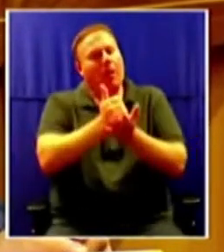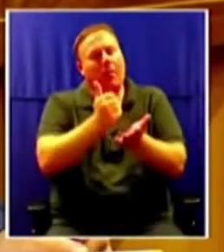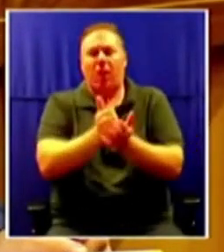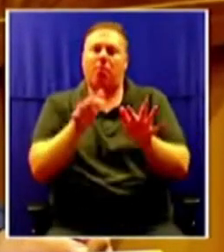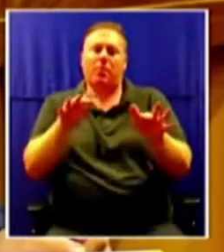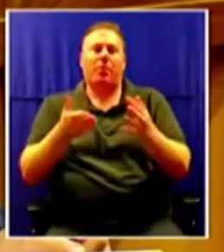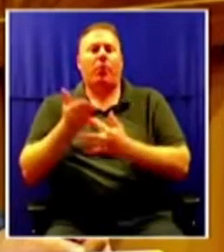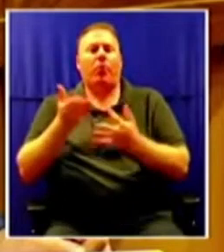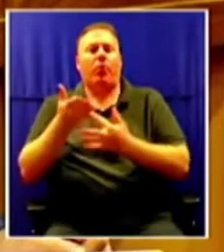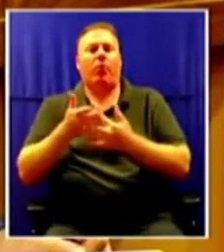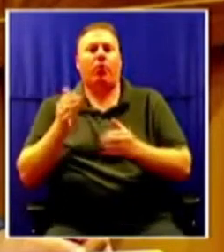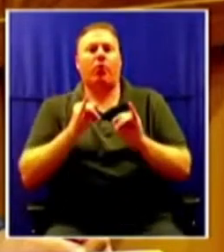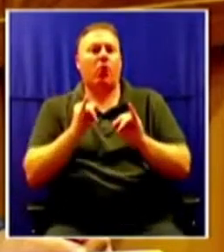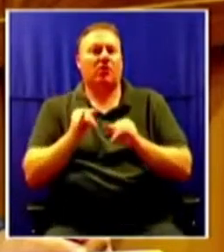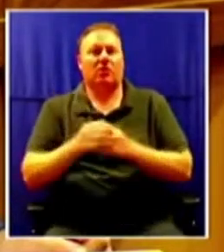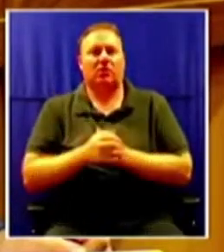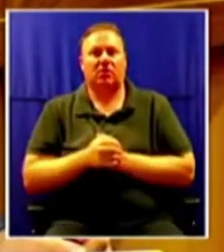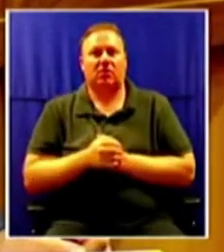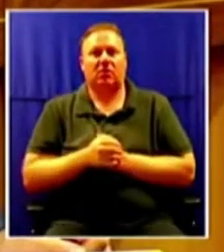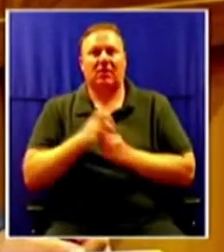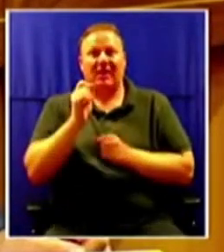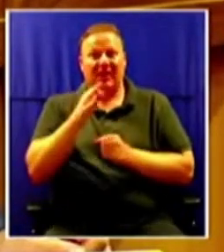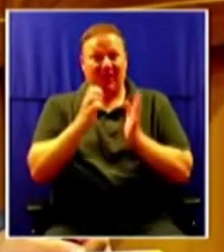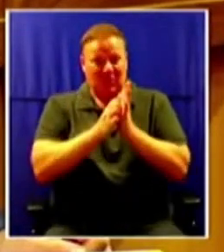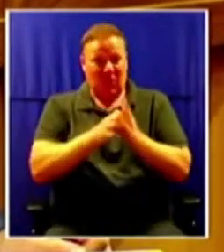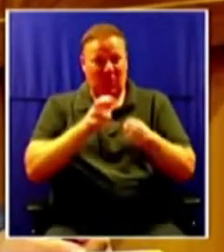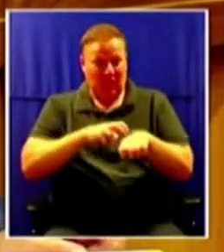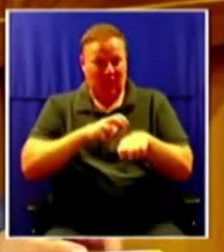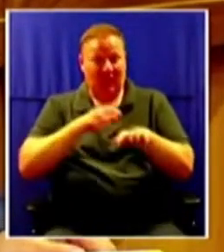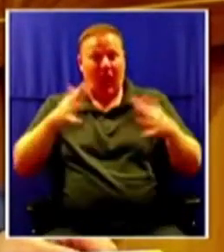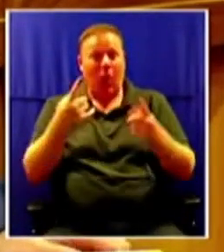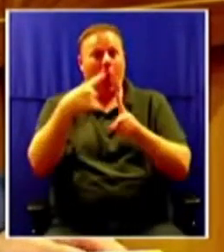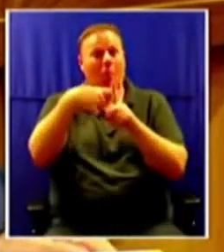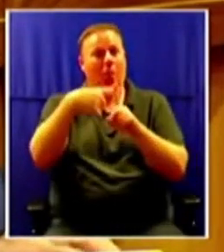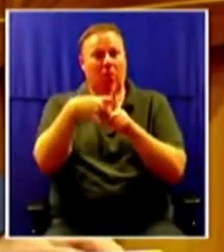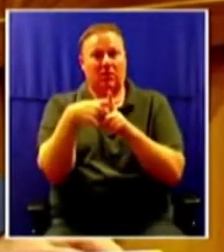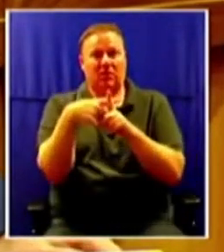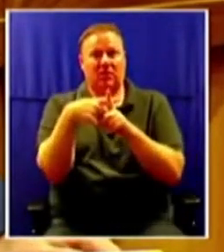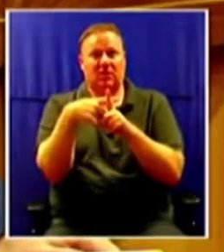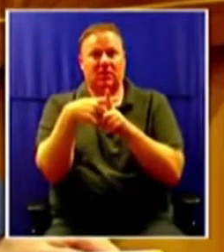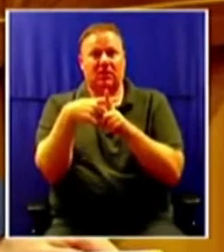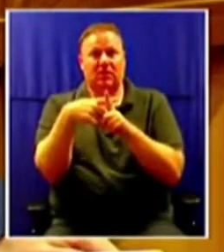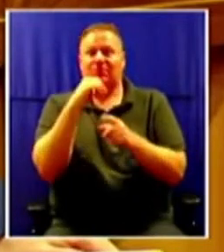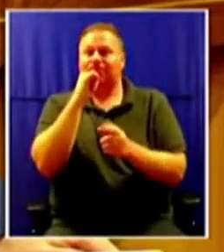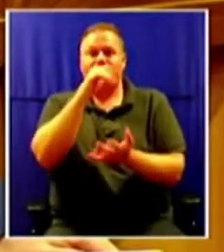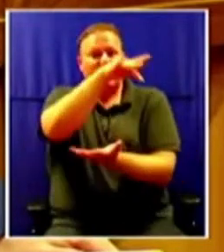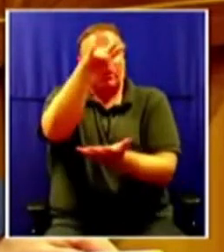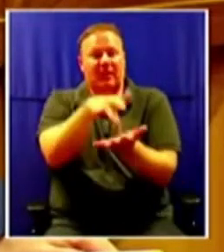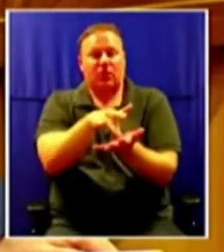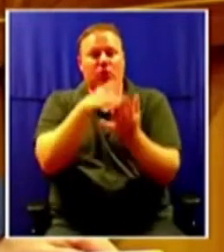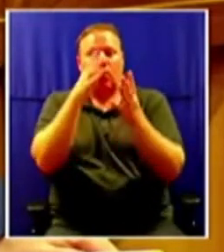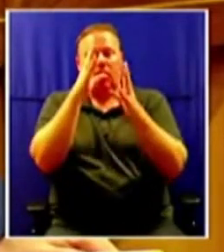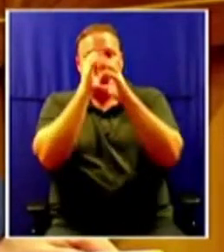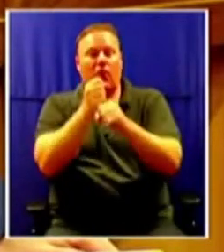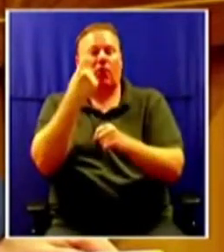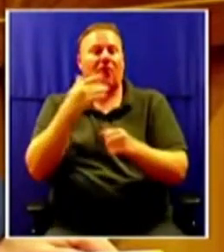crisis. If we ever needed an example of how positive a more decentralized approach to government would be for